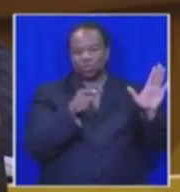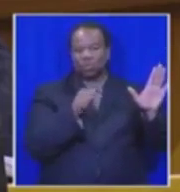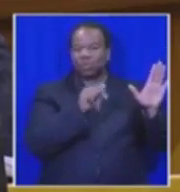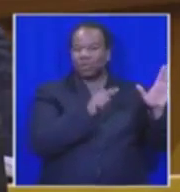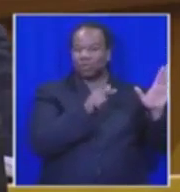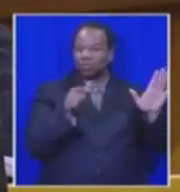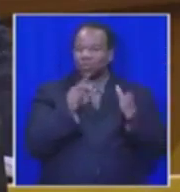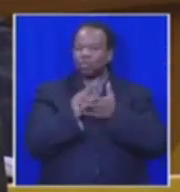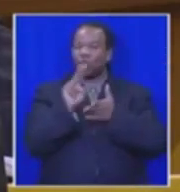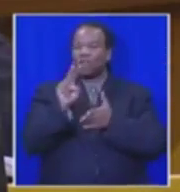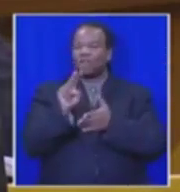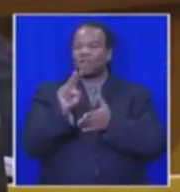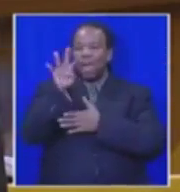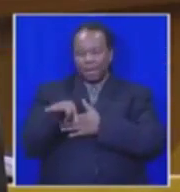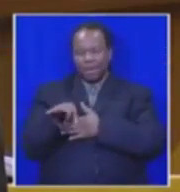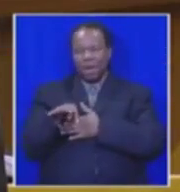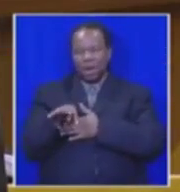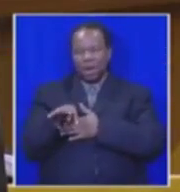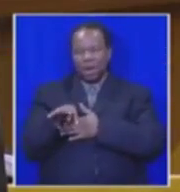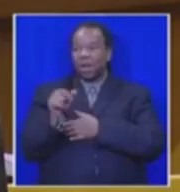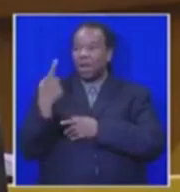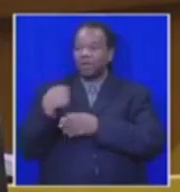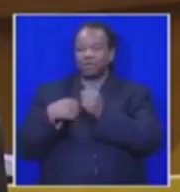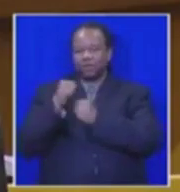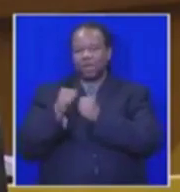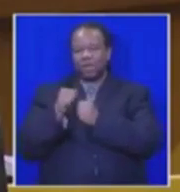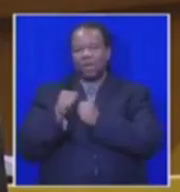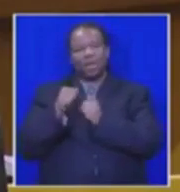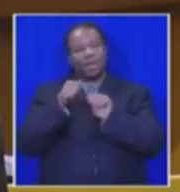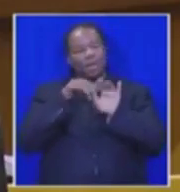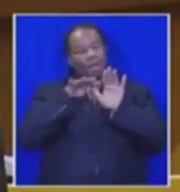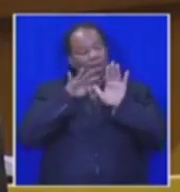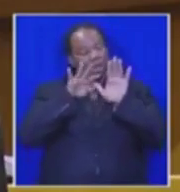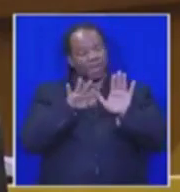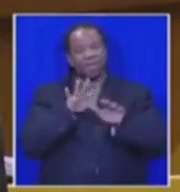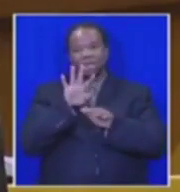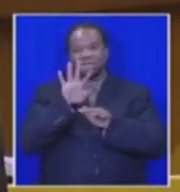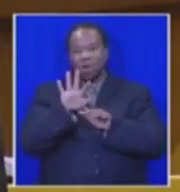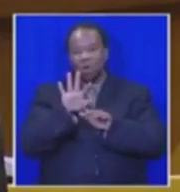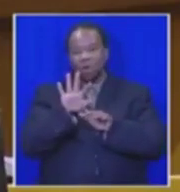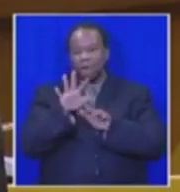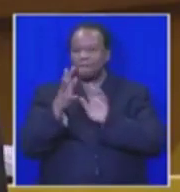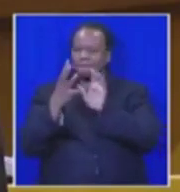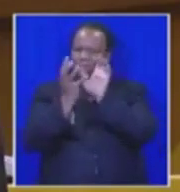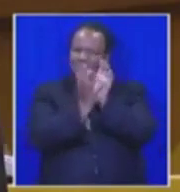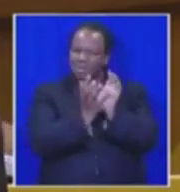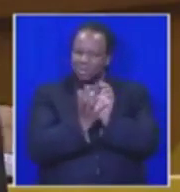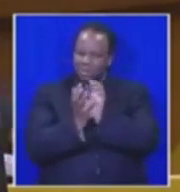involved a total number of 94 public interaction meetings being undertaken.